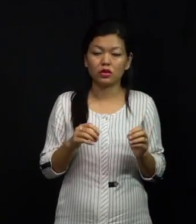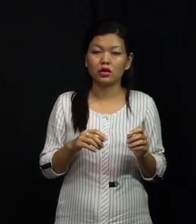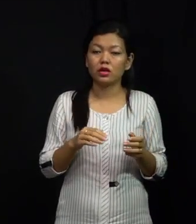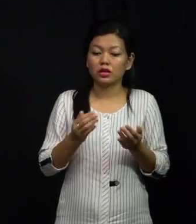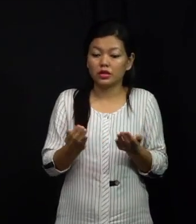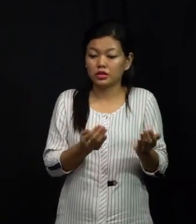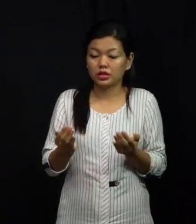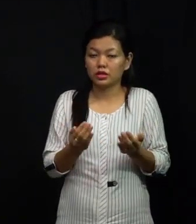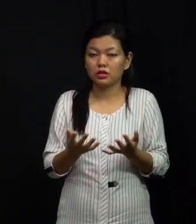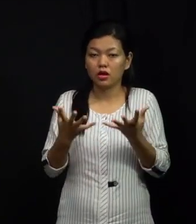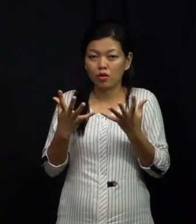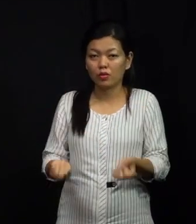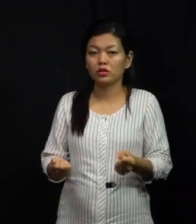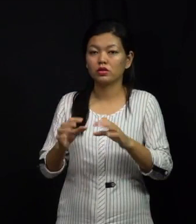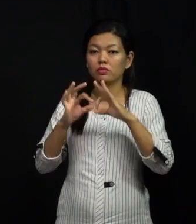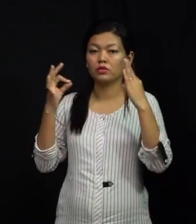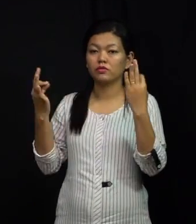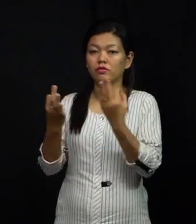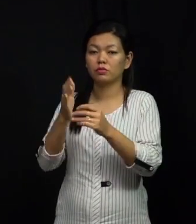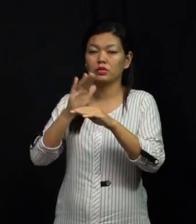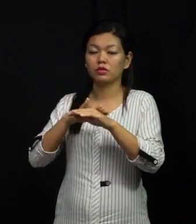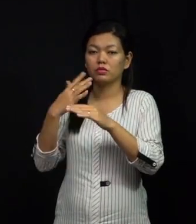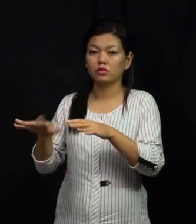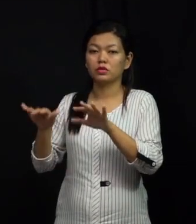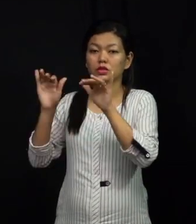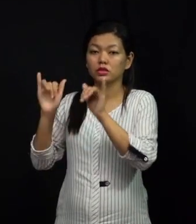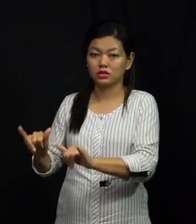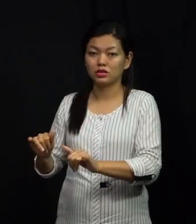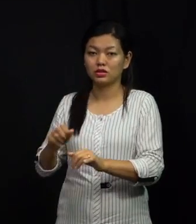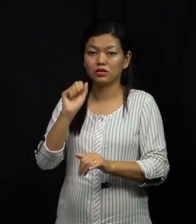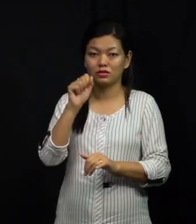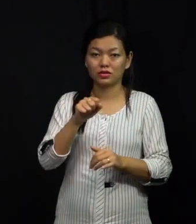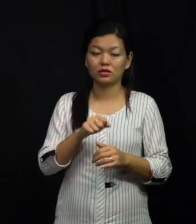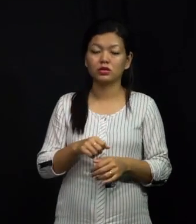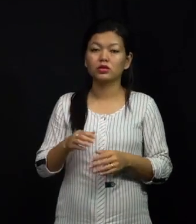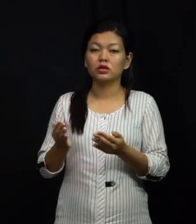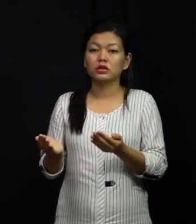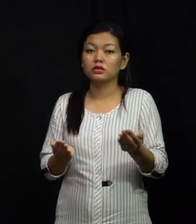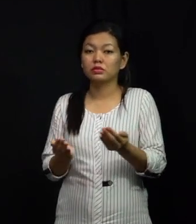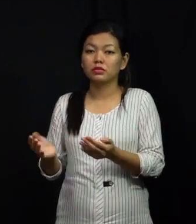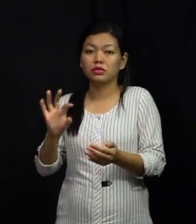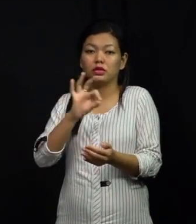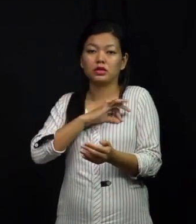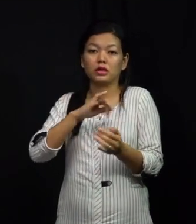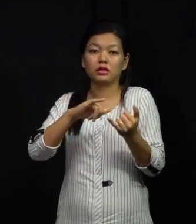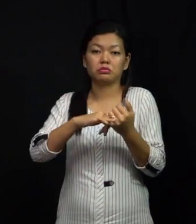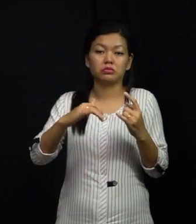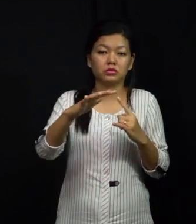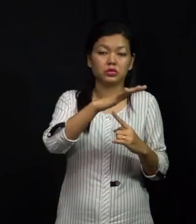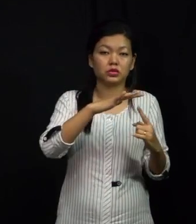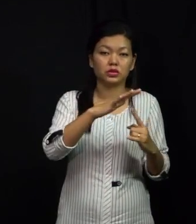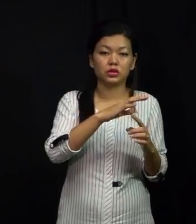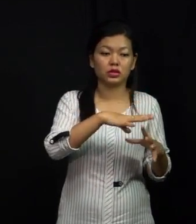be confined to its family members, right? So they are antisocial, it seems. And then